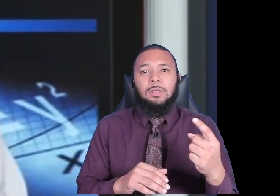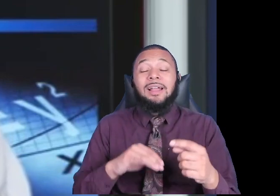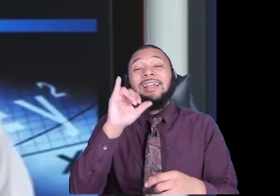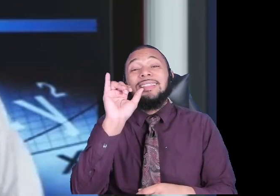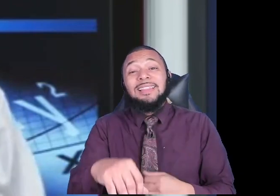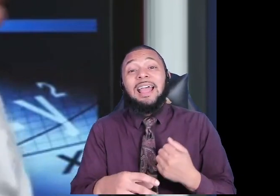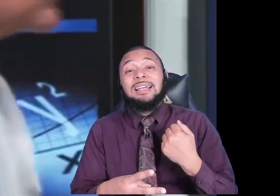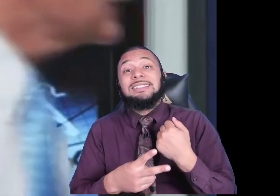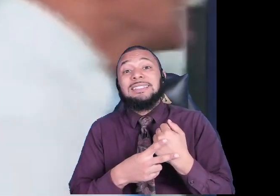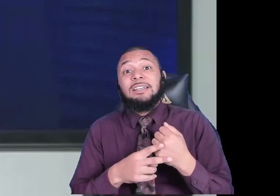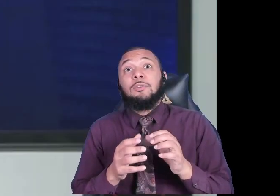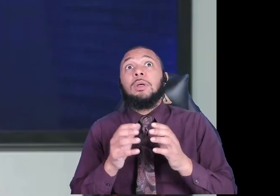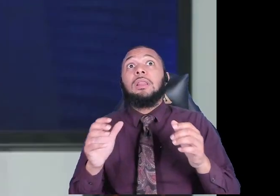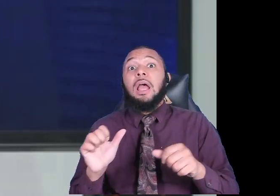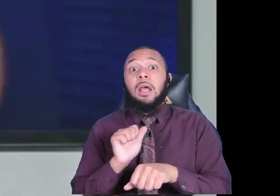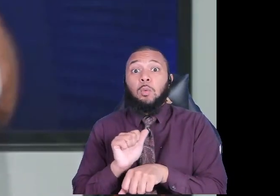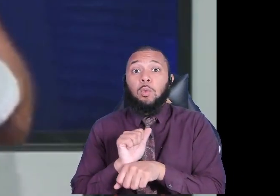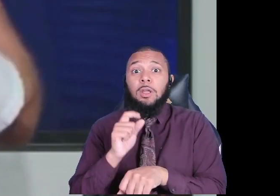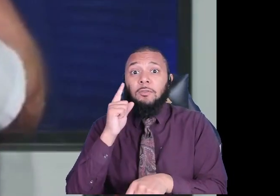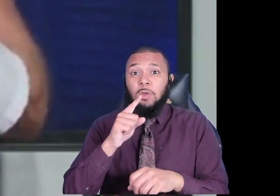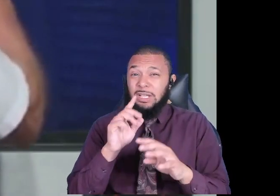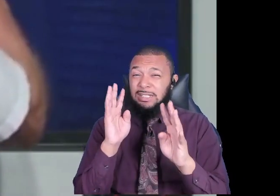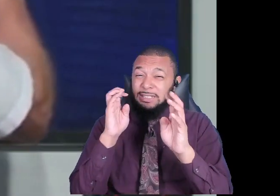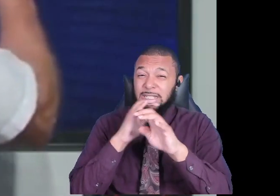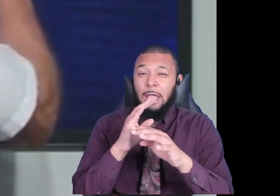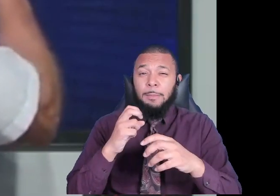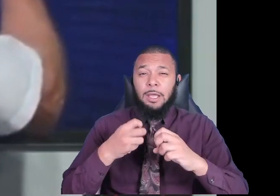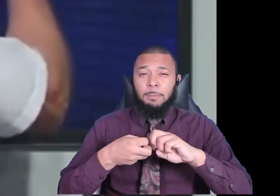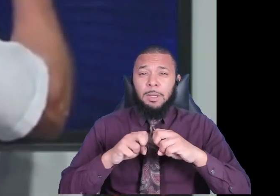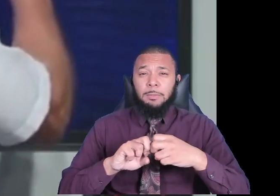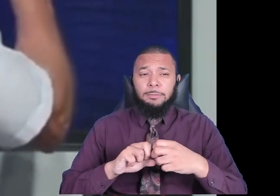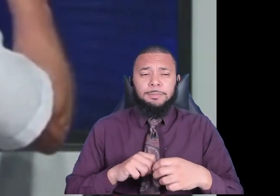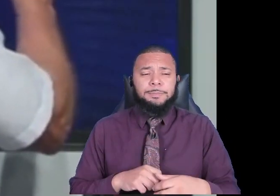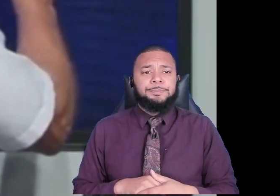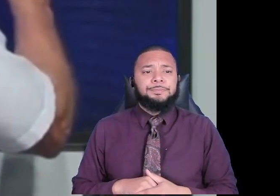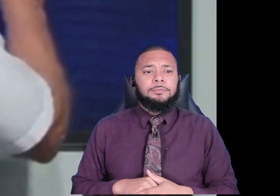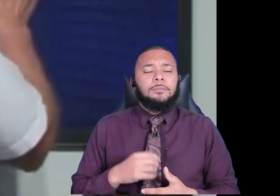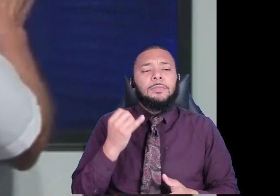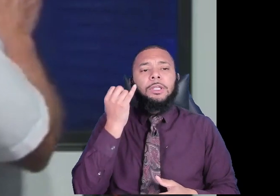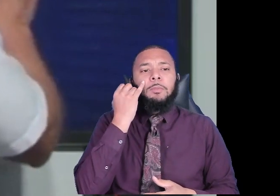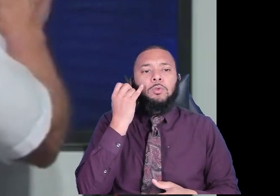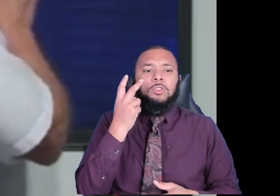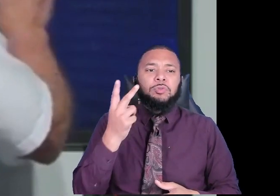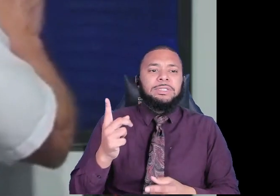doing complicated problems. If you see something like this,